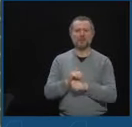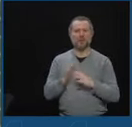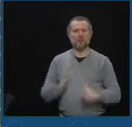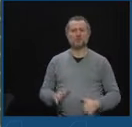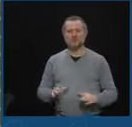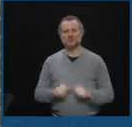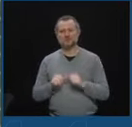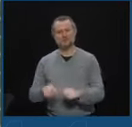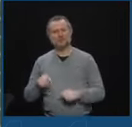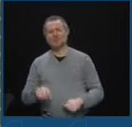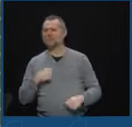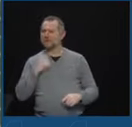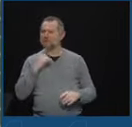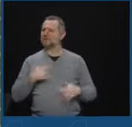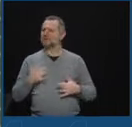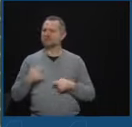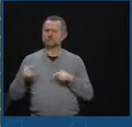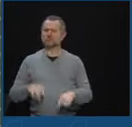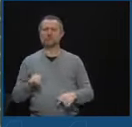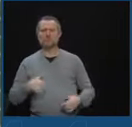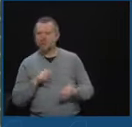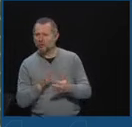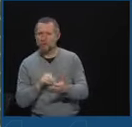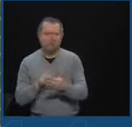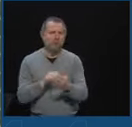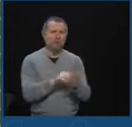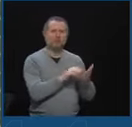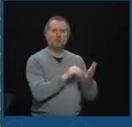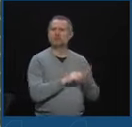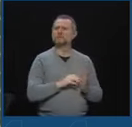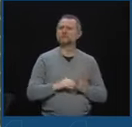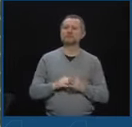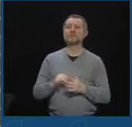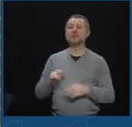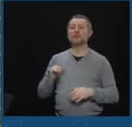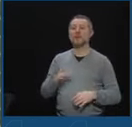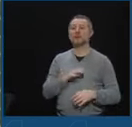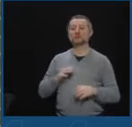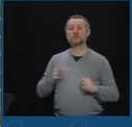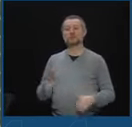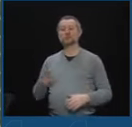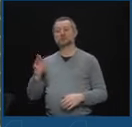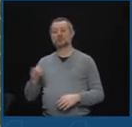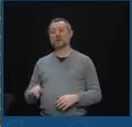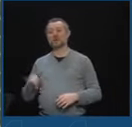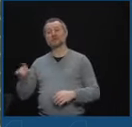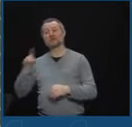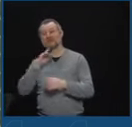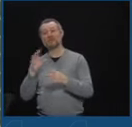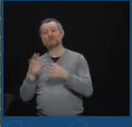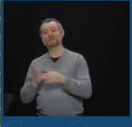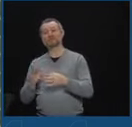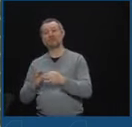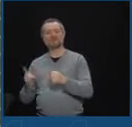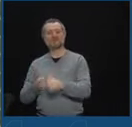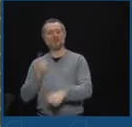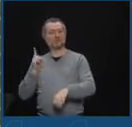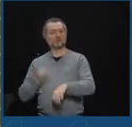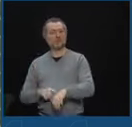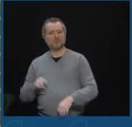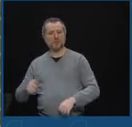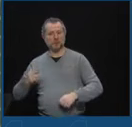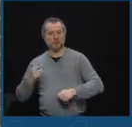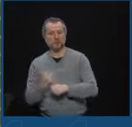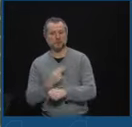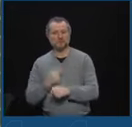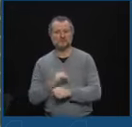that you got to use it. And as Commissioner Bray mentioned, this is the first time, you know, that we're using it.